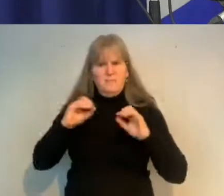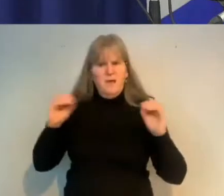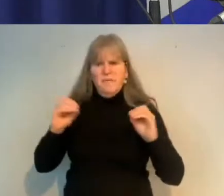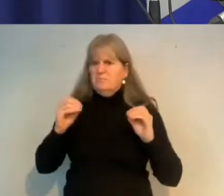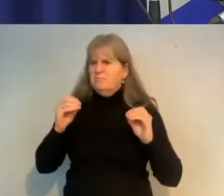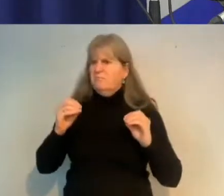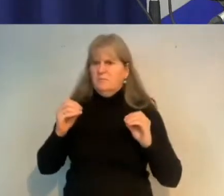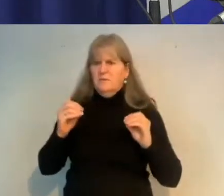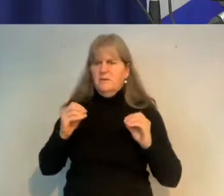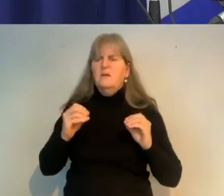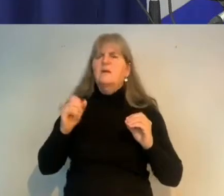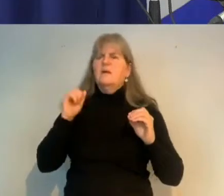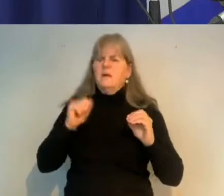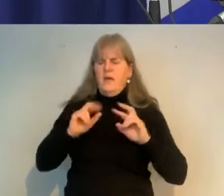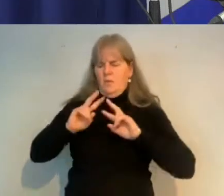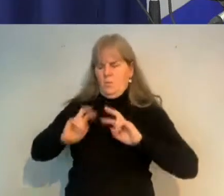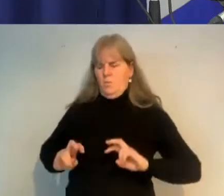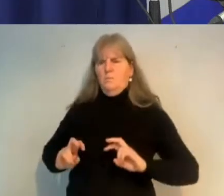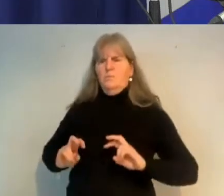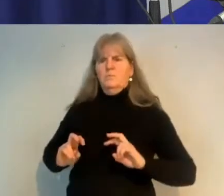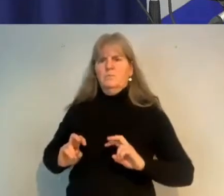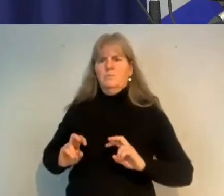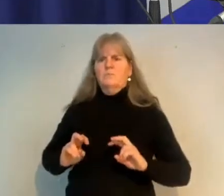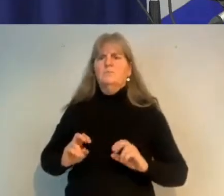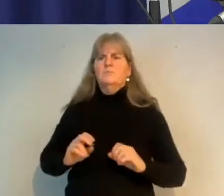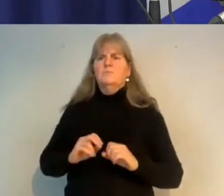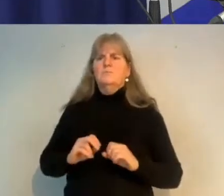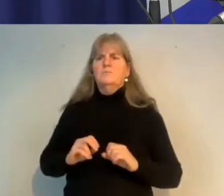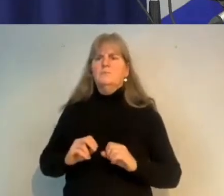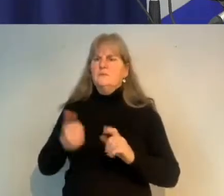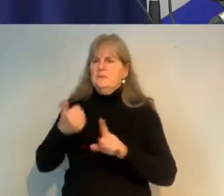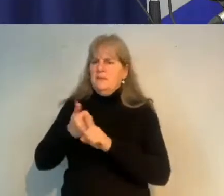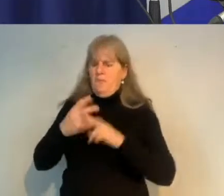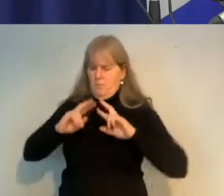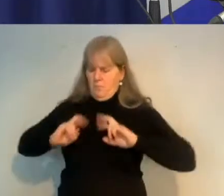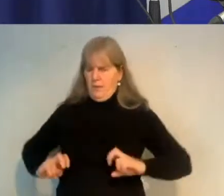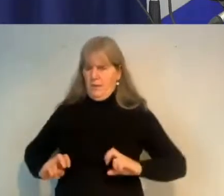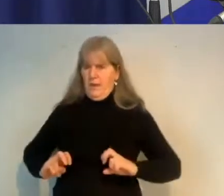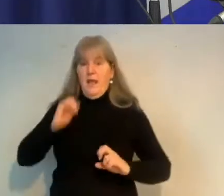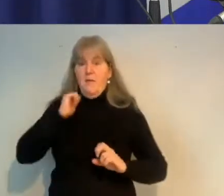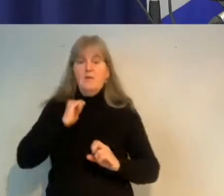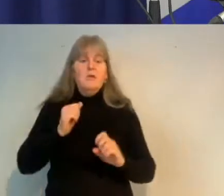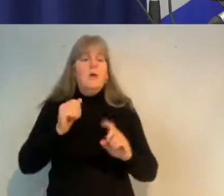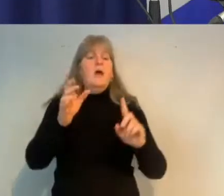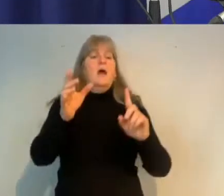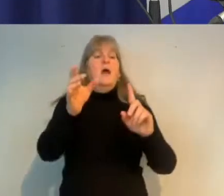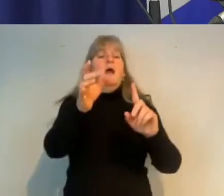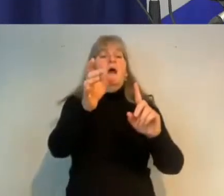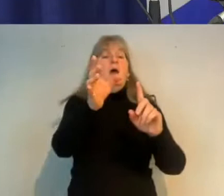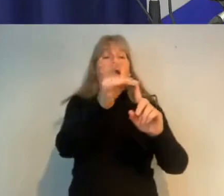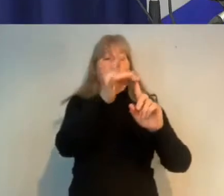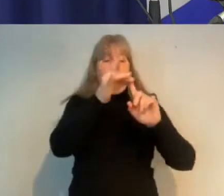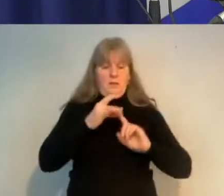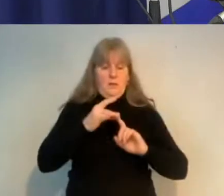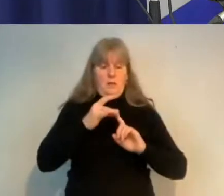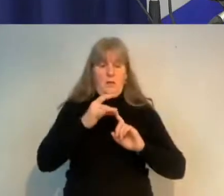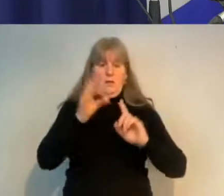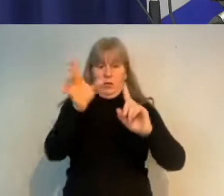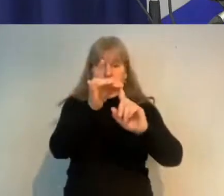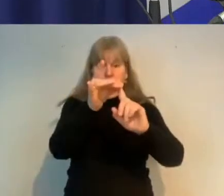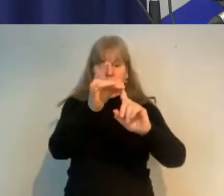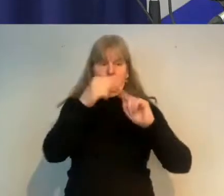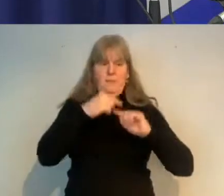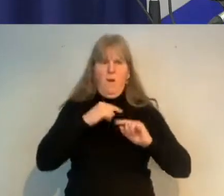self-monitoring. If you are a contact and you develop symptoms, then you should check